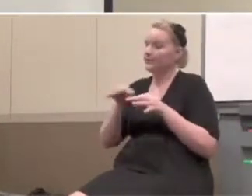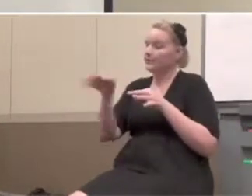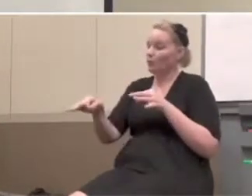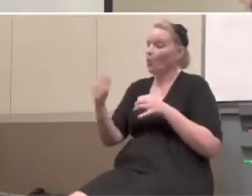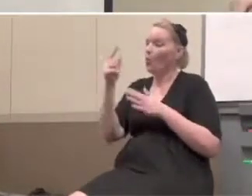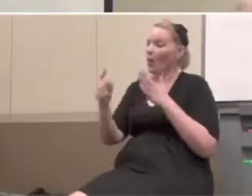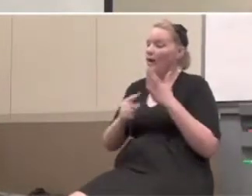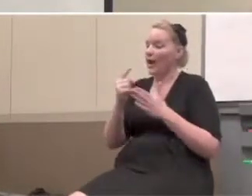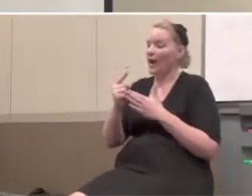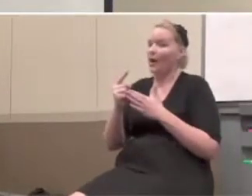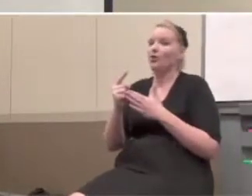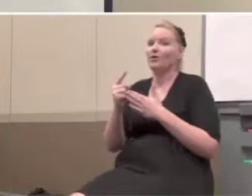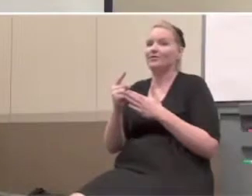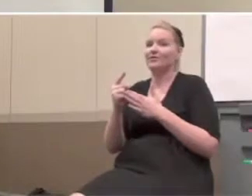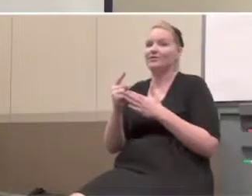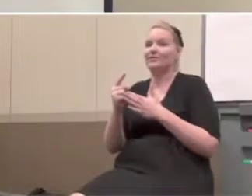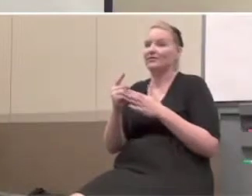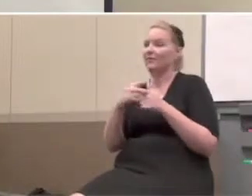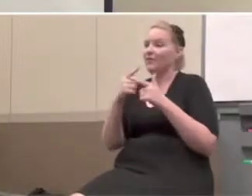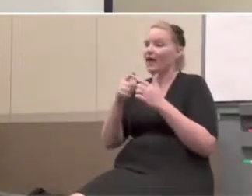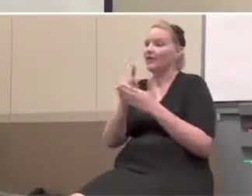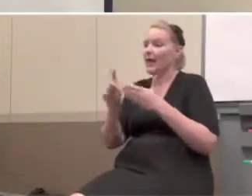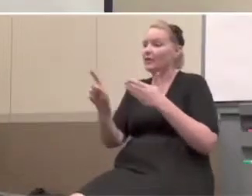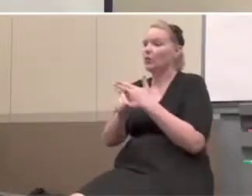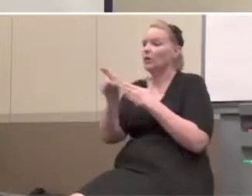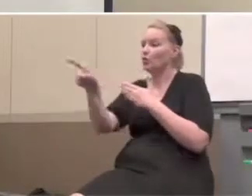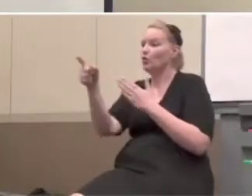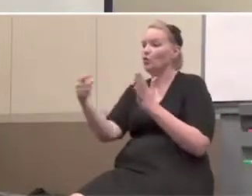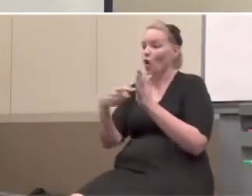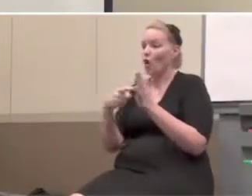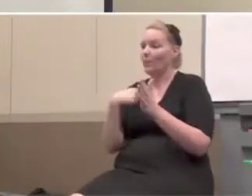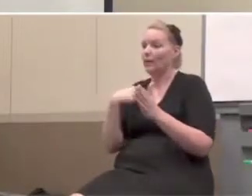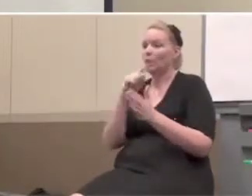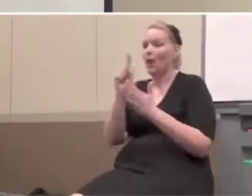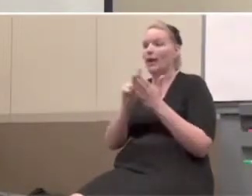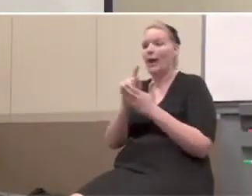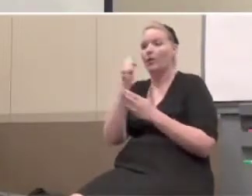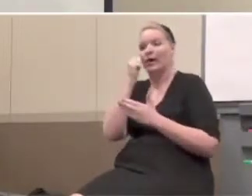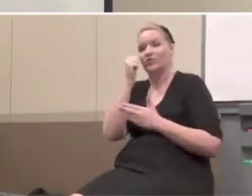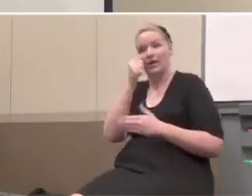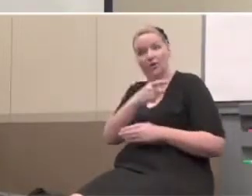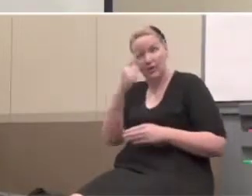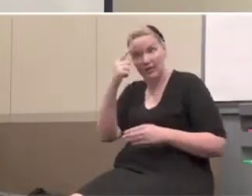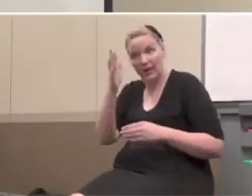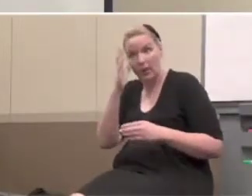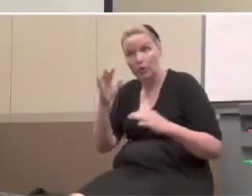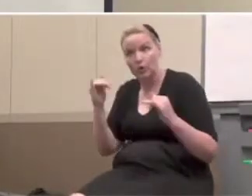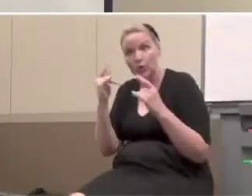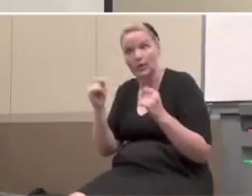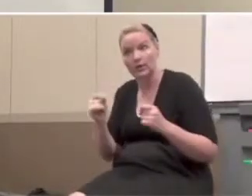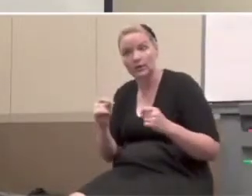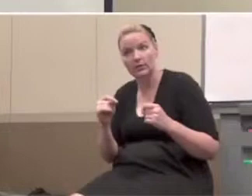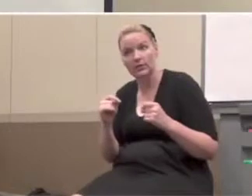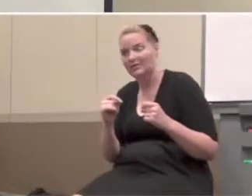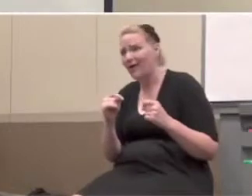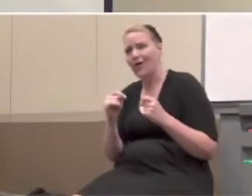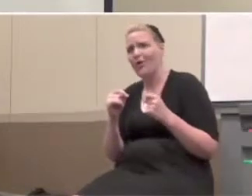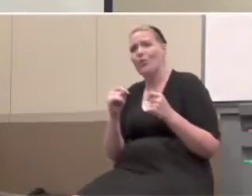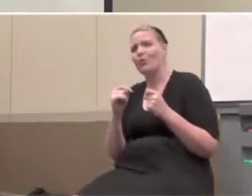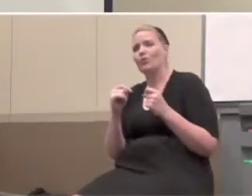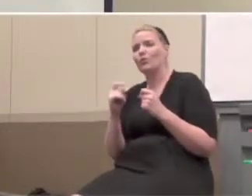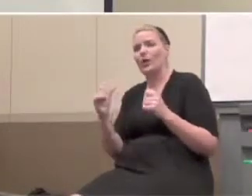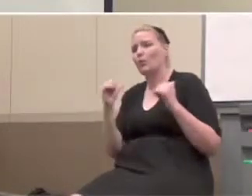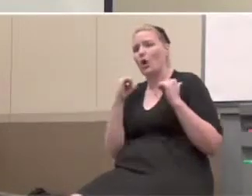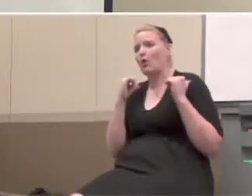late this whole week, but next week you owe me an hour every day. Do you think the kid's actually going to do it? No, they